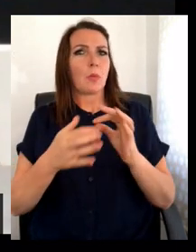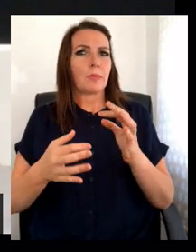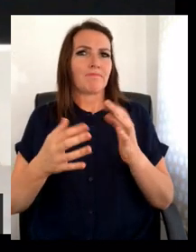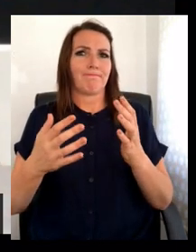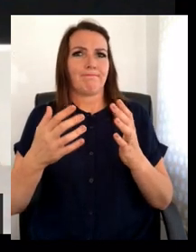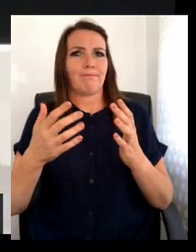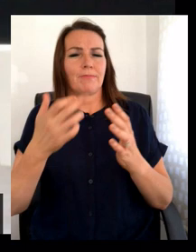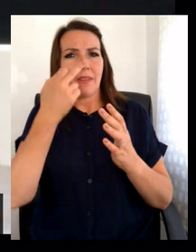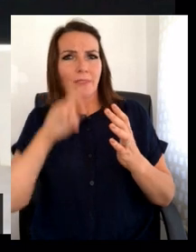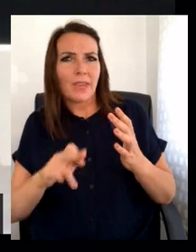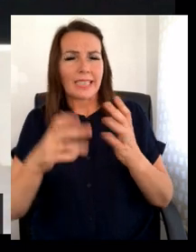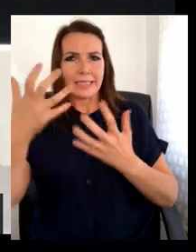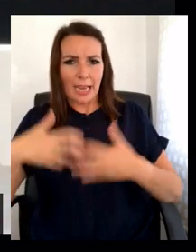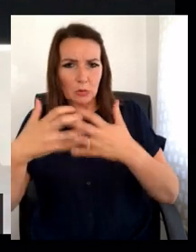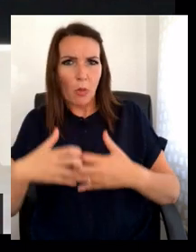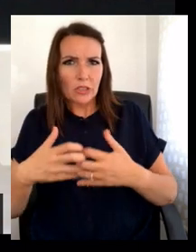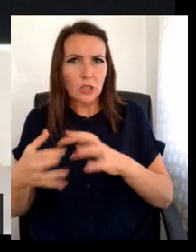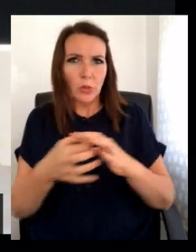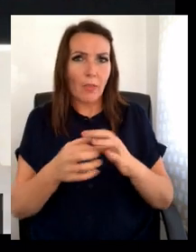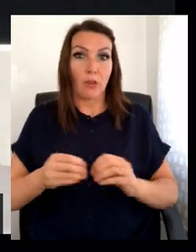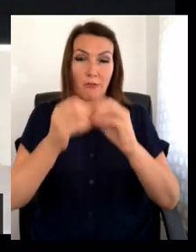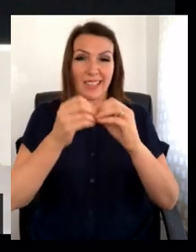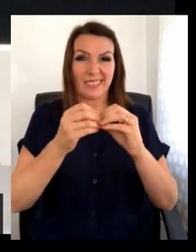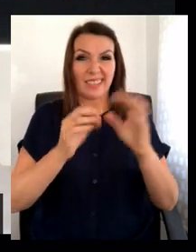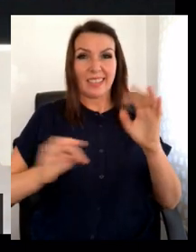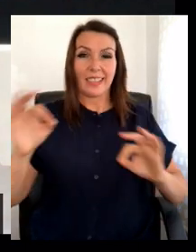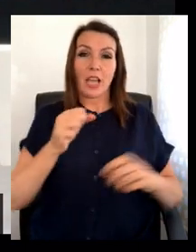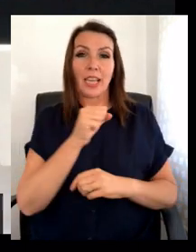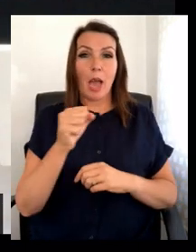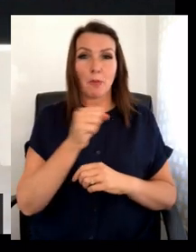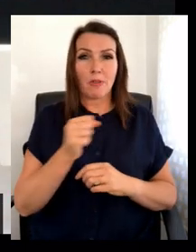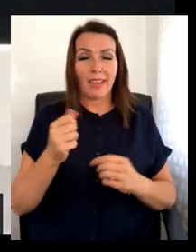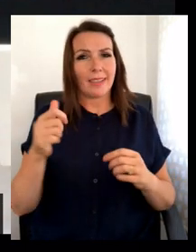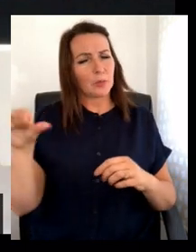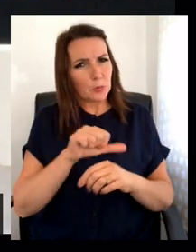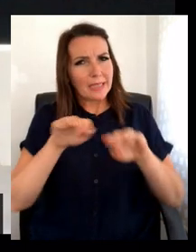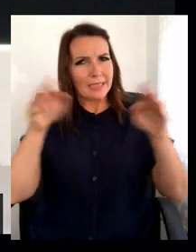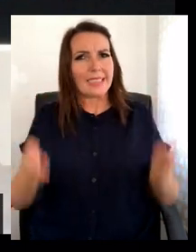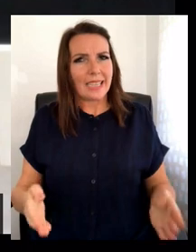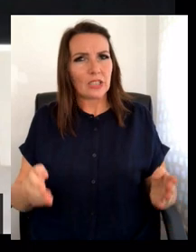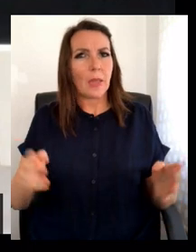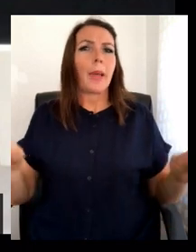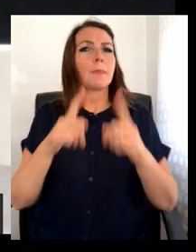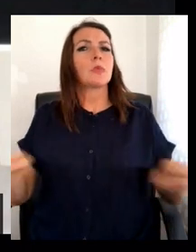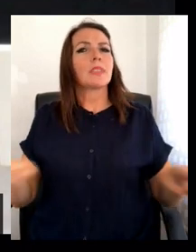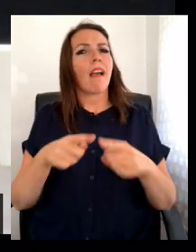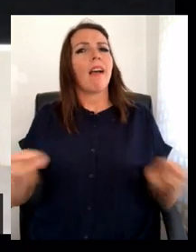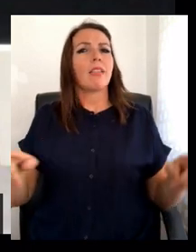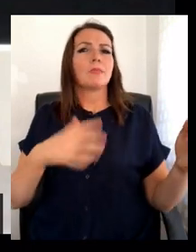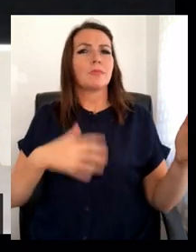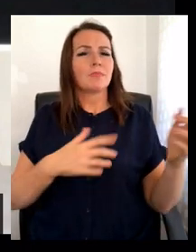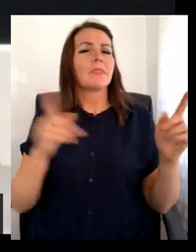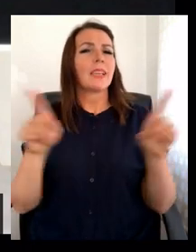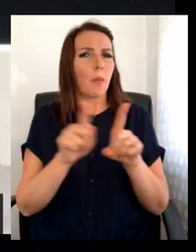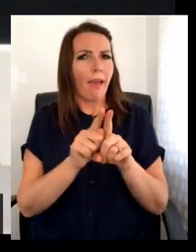that and creating a cabaret show that would be on stage with a sort of musical theatre duet. So that